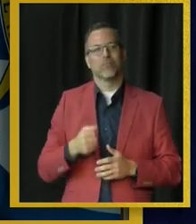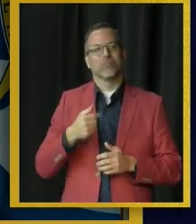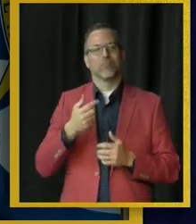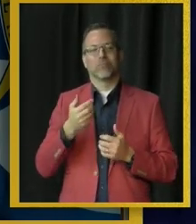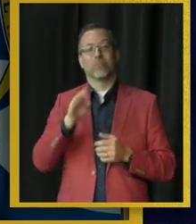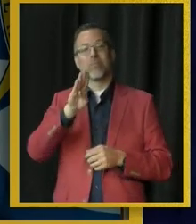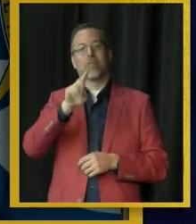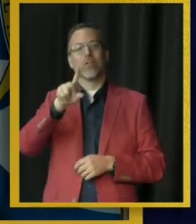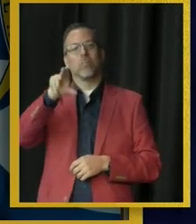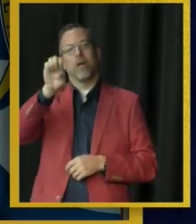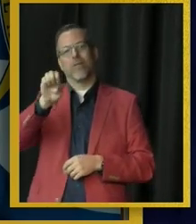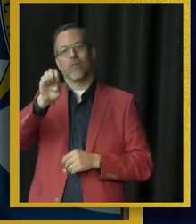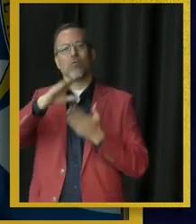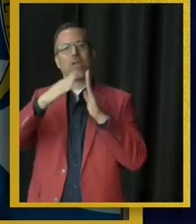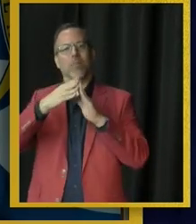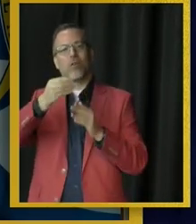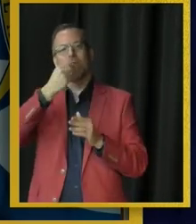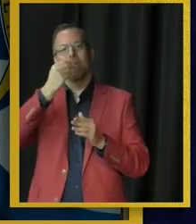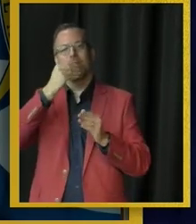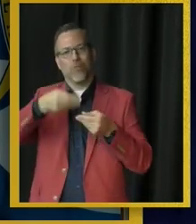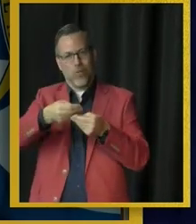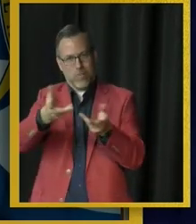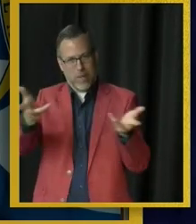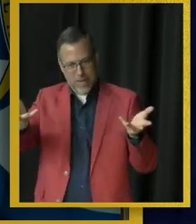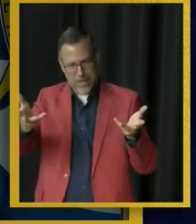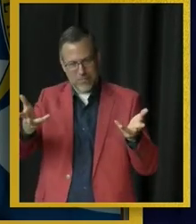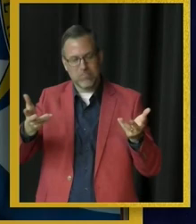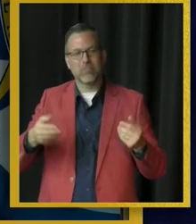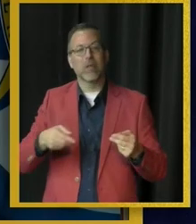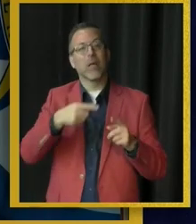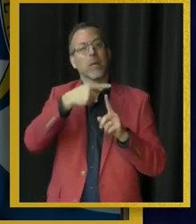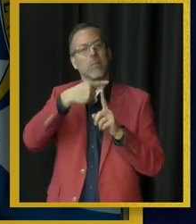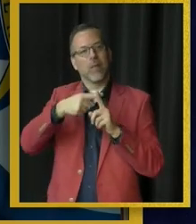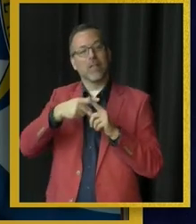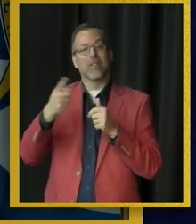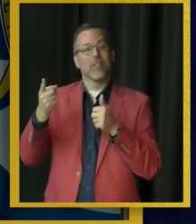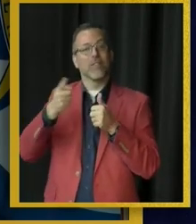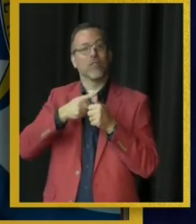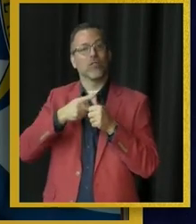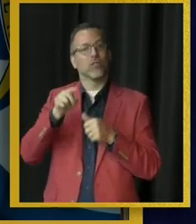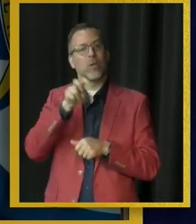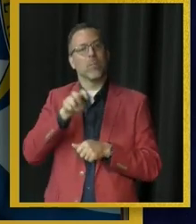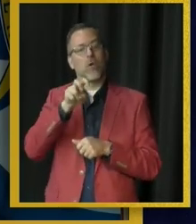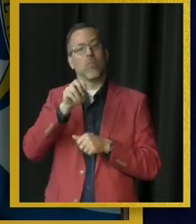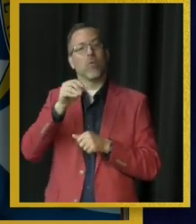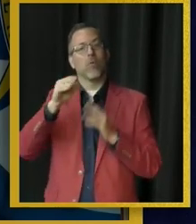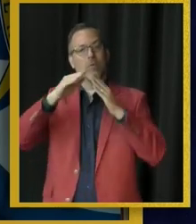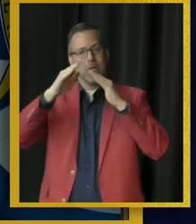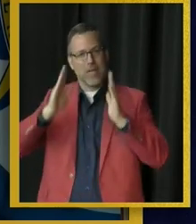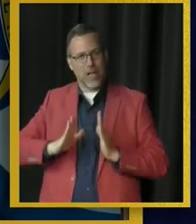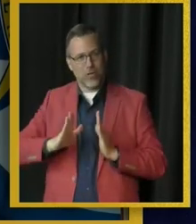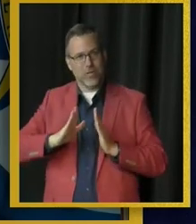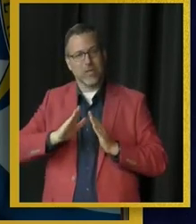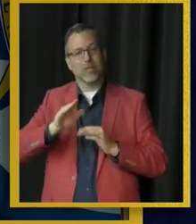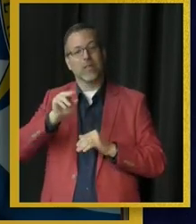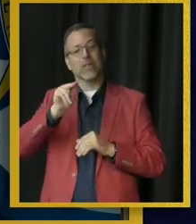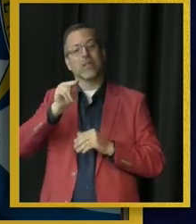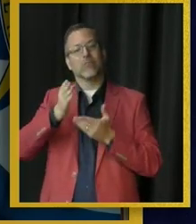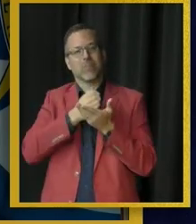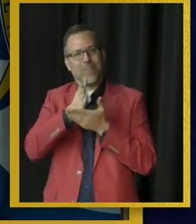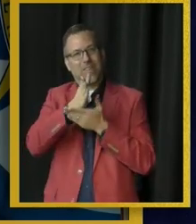Bellevue Community Food Bank, as well as home to the first mobile housing navigation center in partnership with Metro